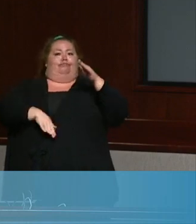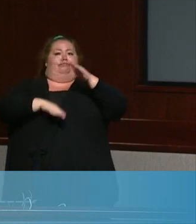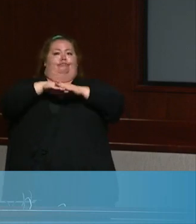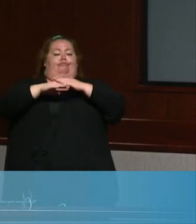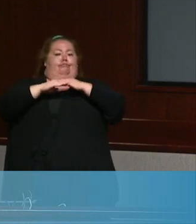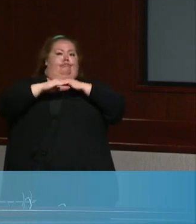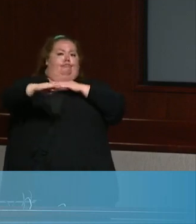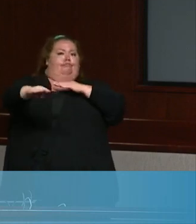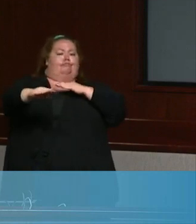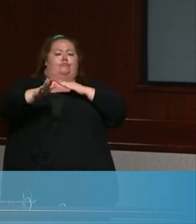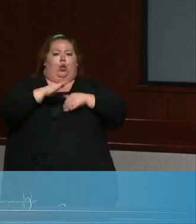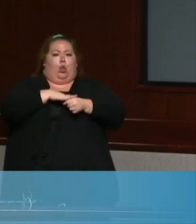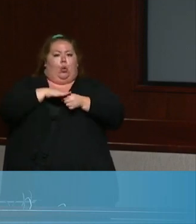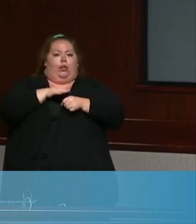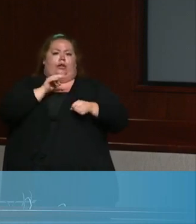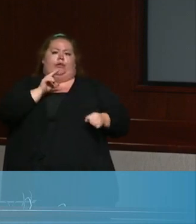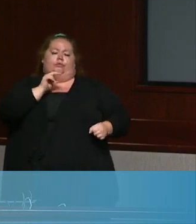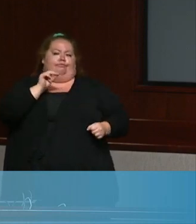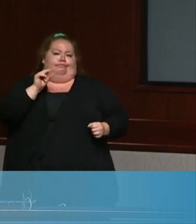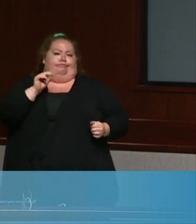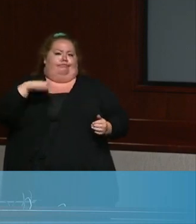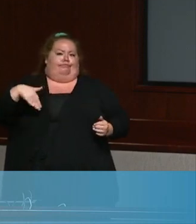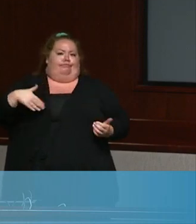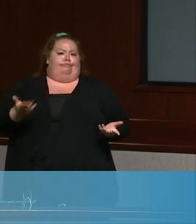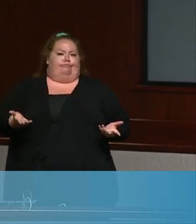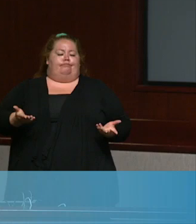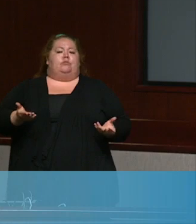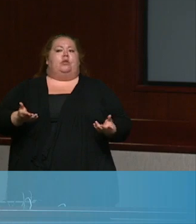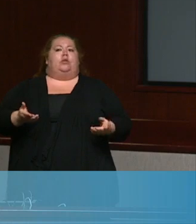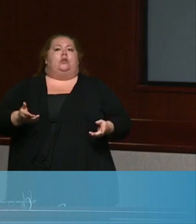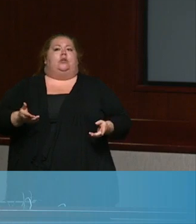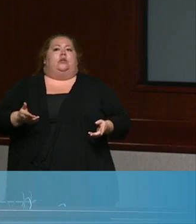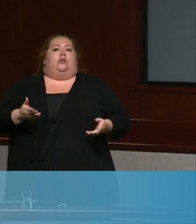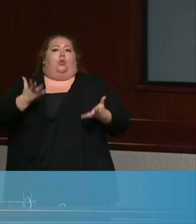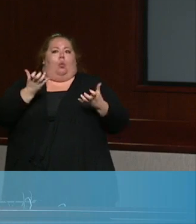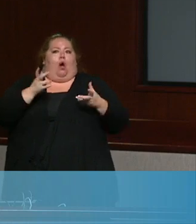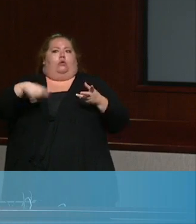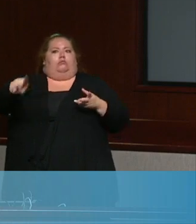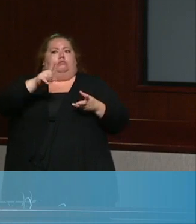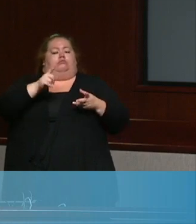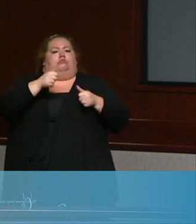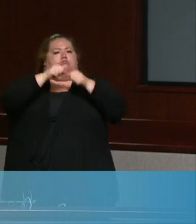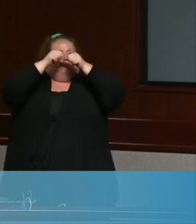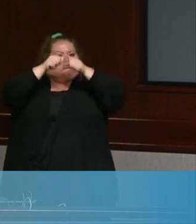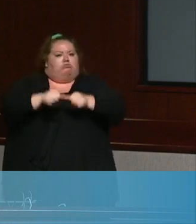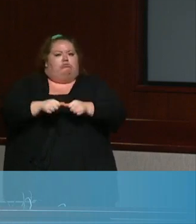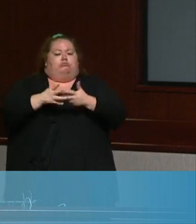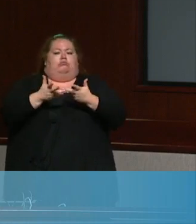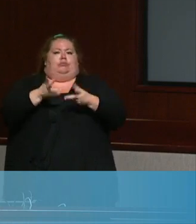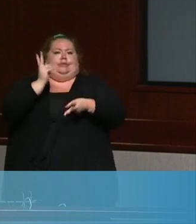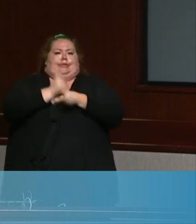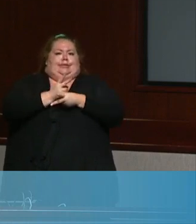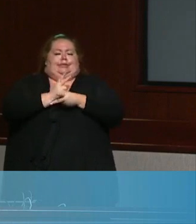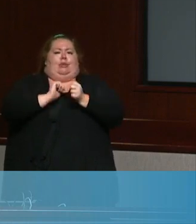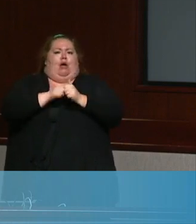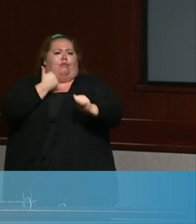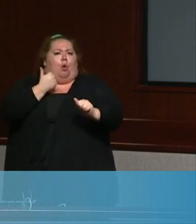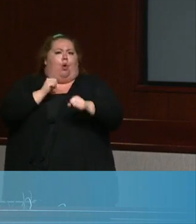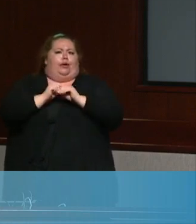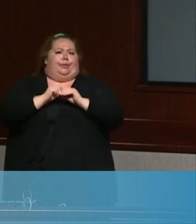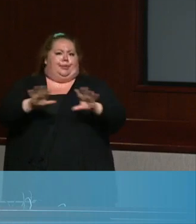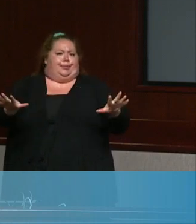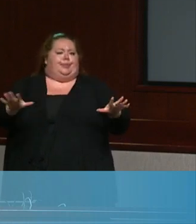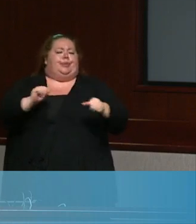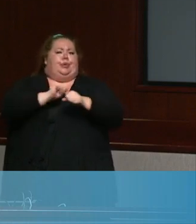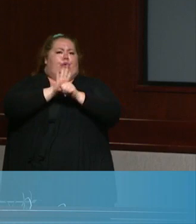we want people to keep making those efforts and to keep doing everything they can to prevent transmission within their households, within their families, and